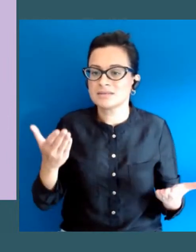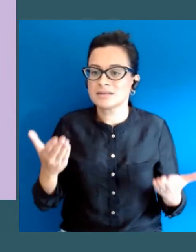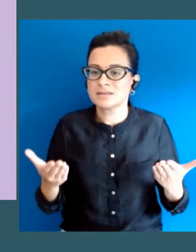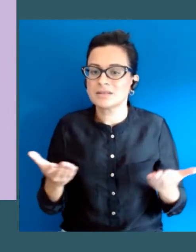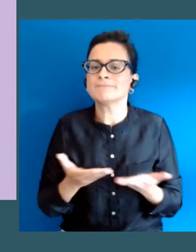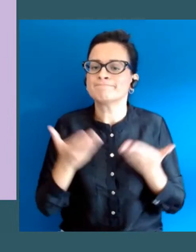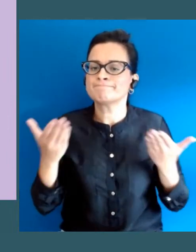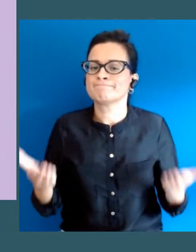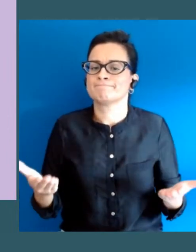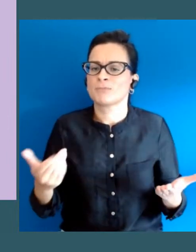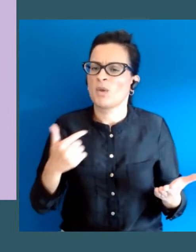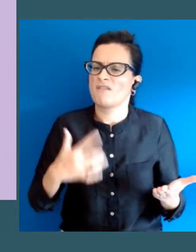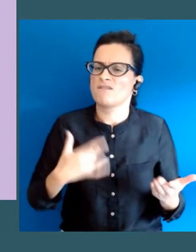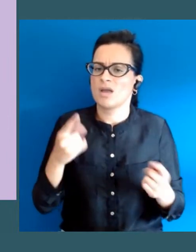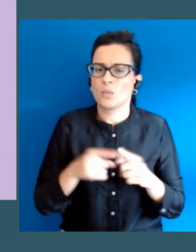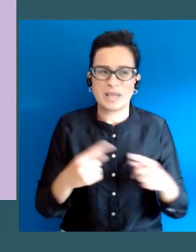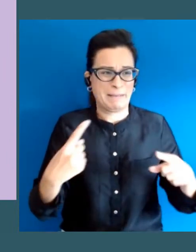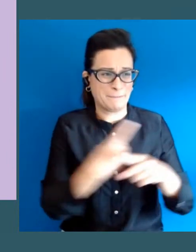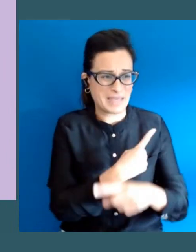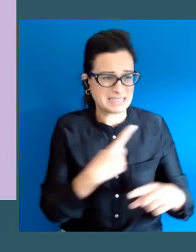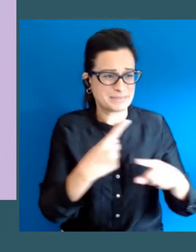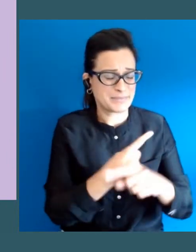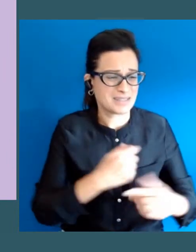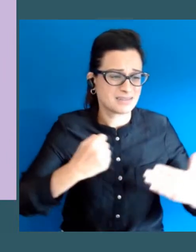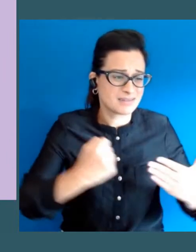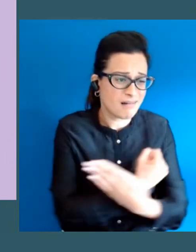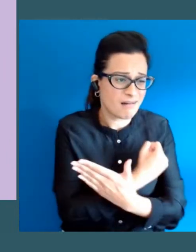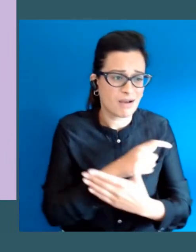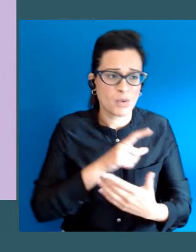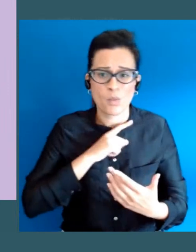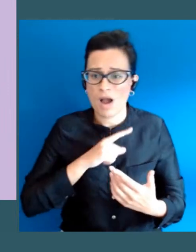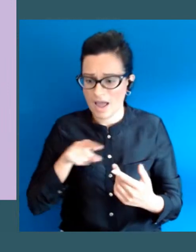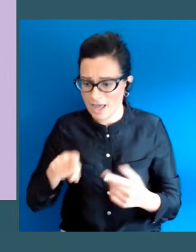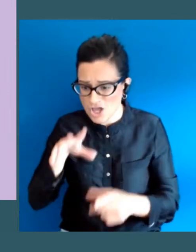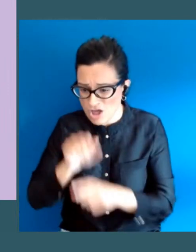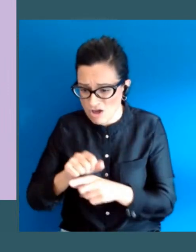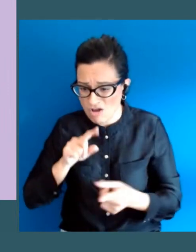out on things because of the allergic diagnosis.